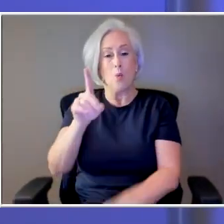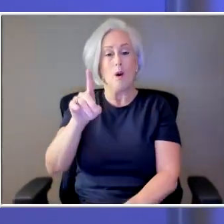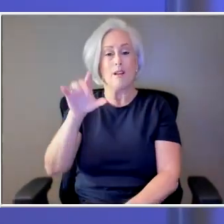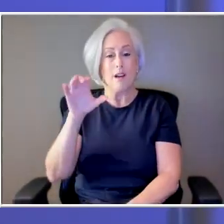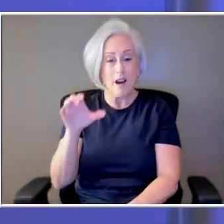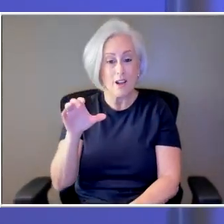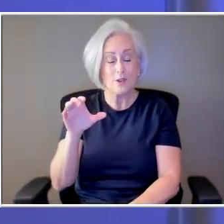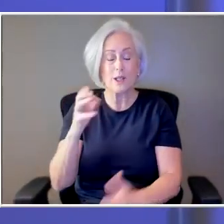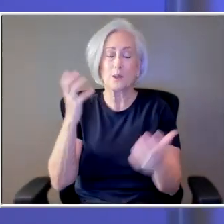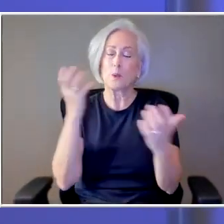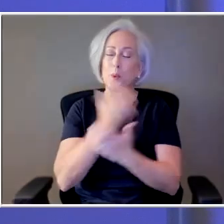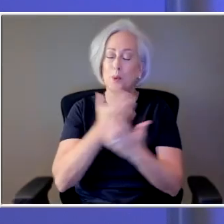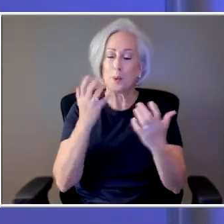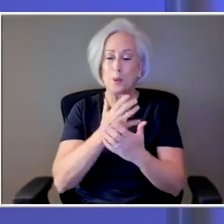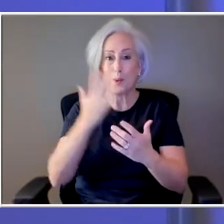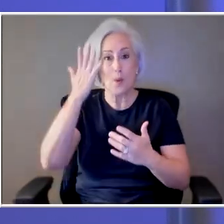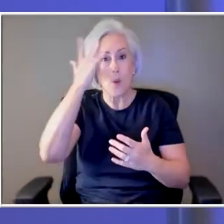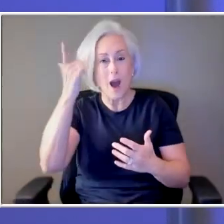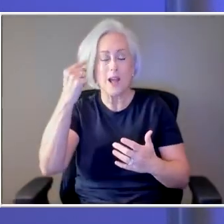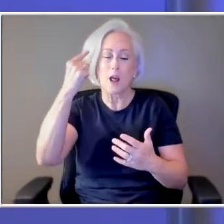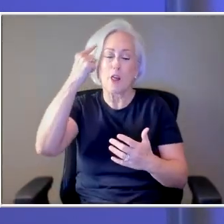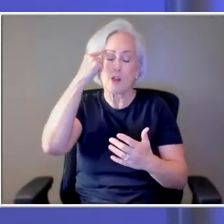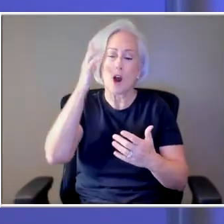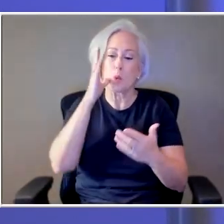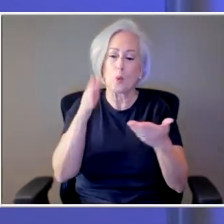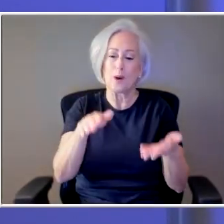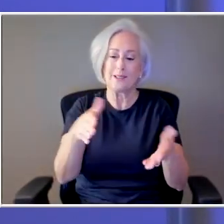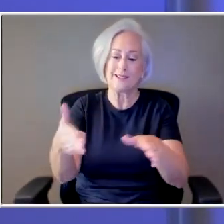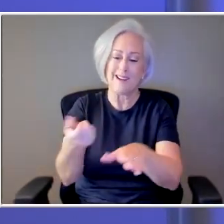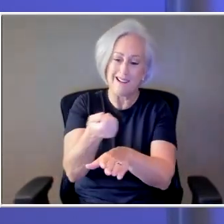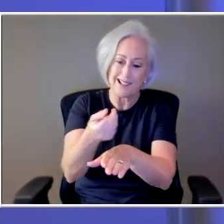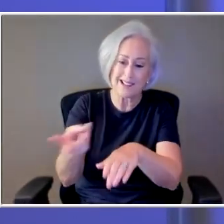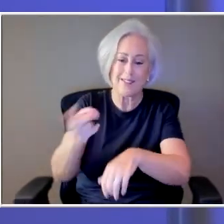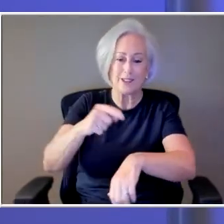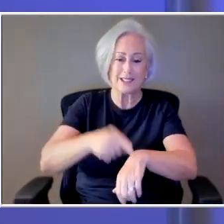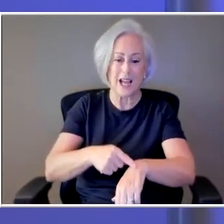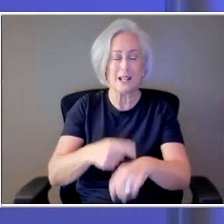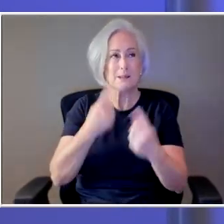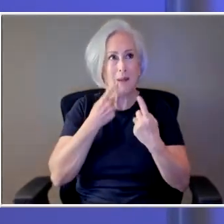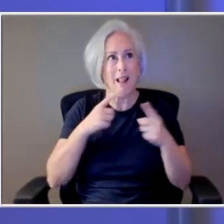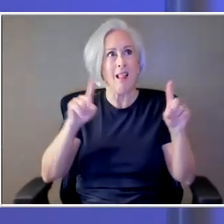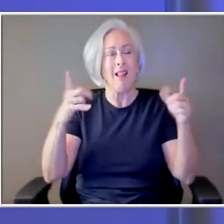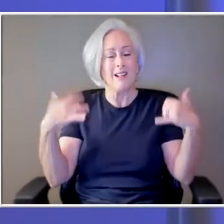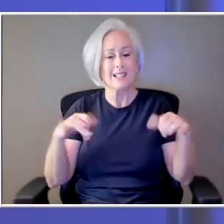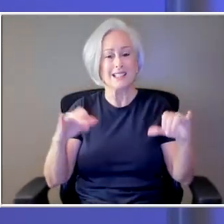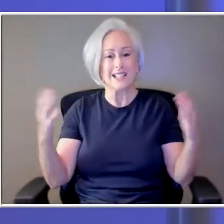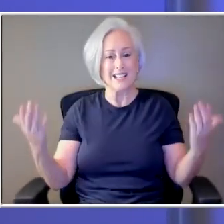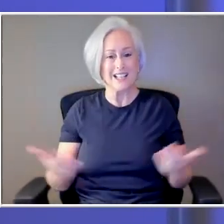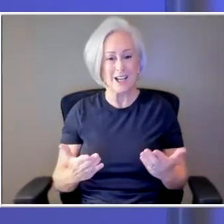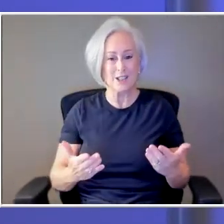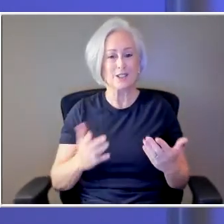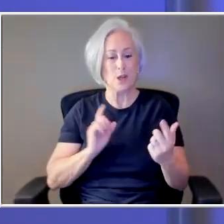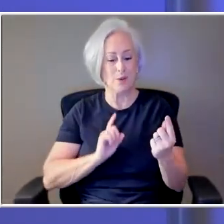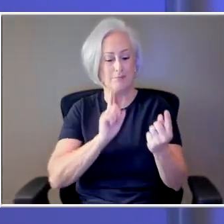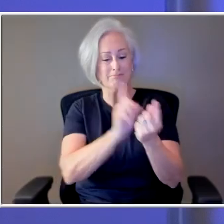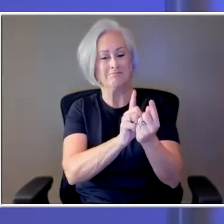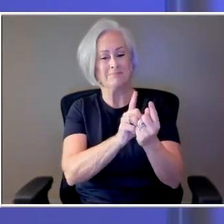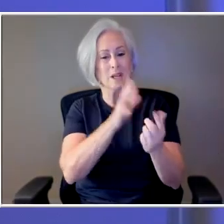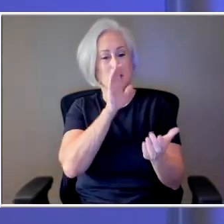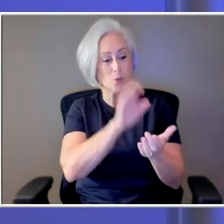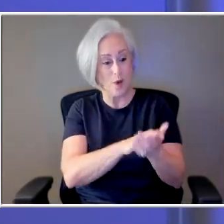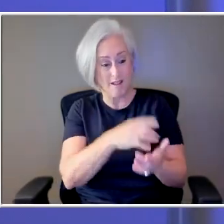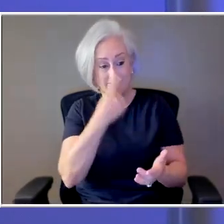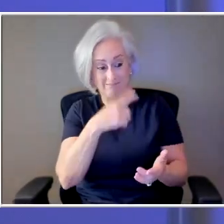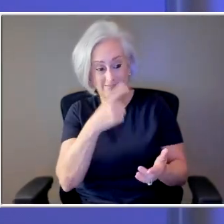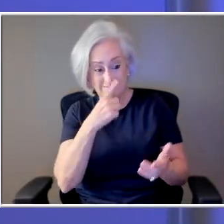times. And so I approached his wife and asked Lori how she felt about having a quick surprise party, and she was